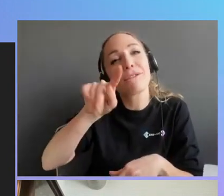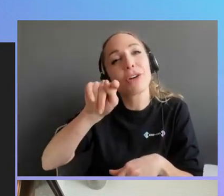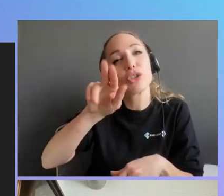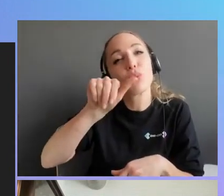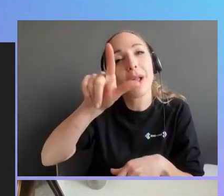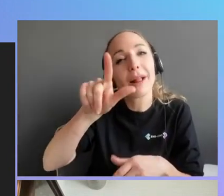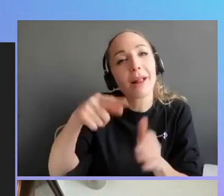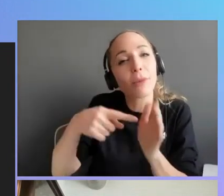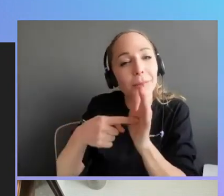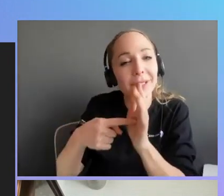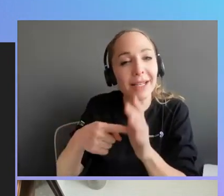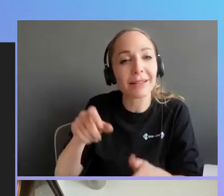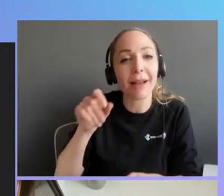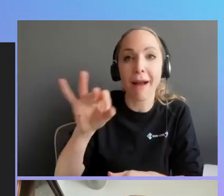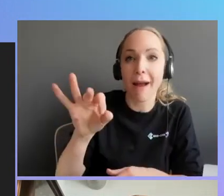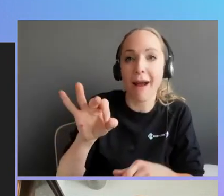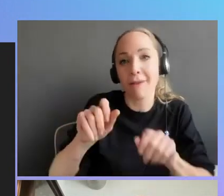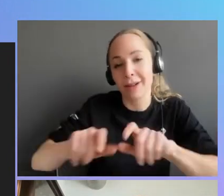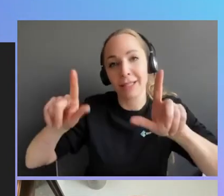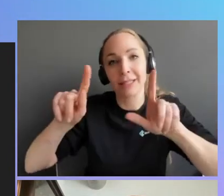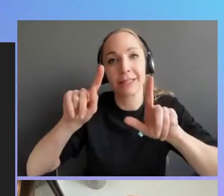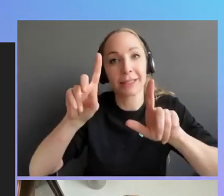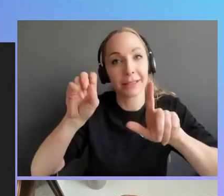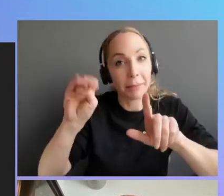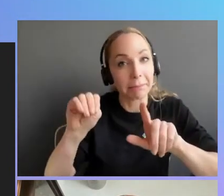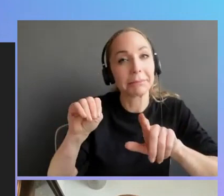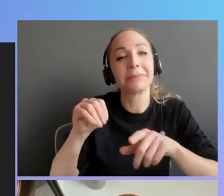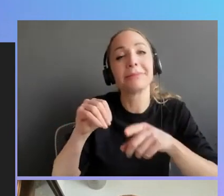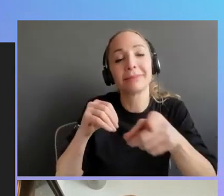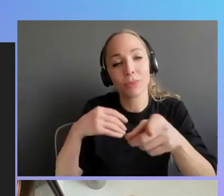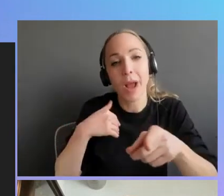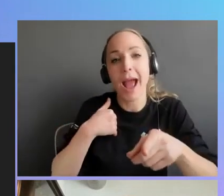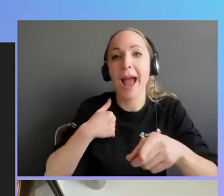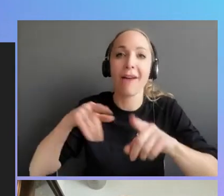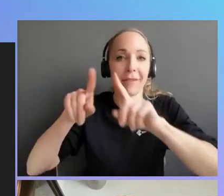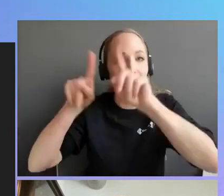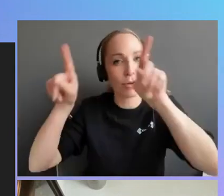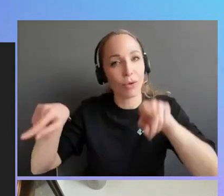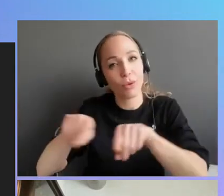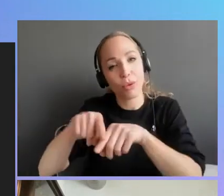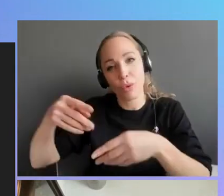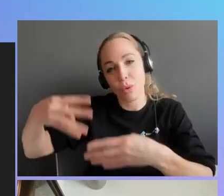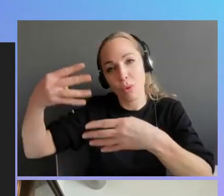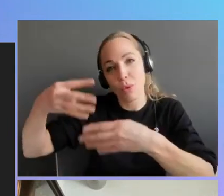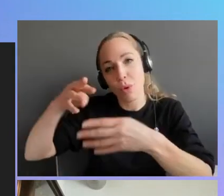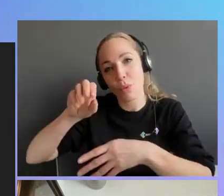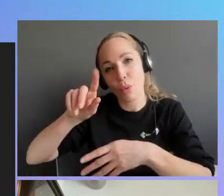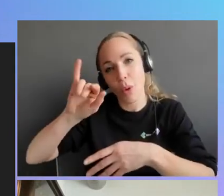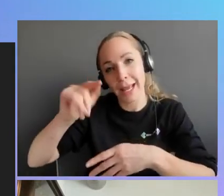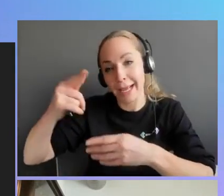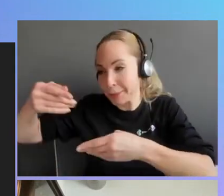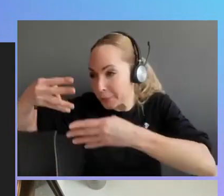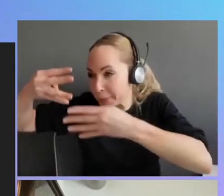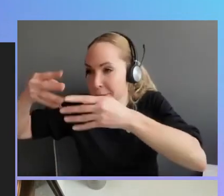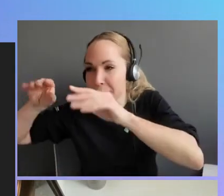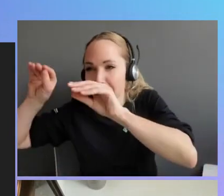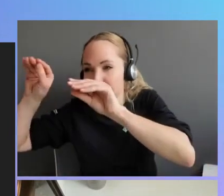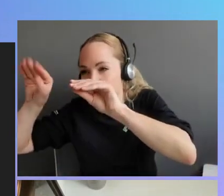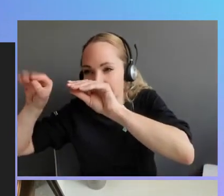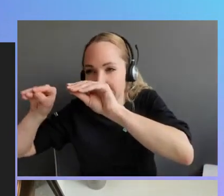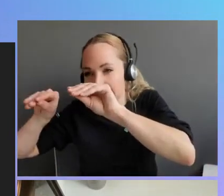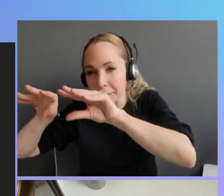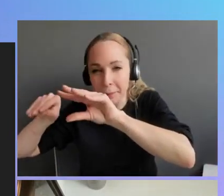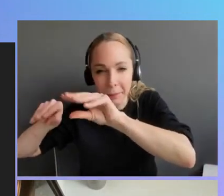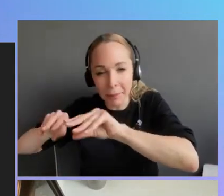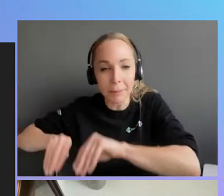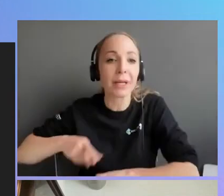the table tag or role equals table. And it found 9 on the page. And that's no surprise because there are 8 recipes that each